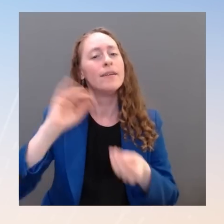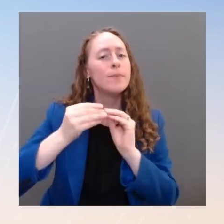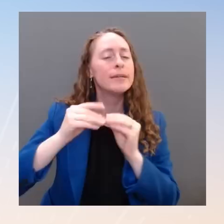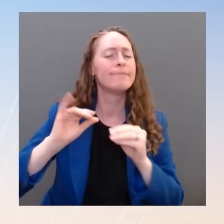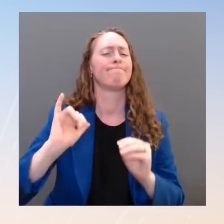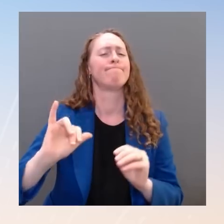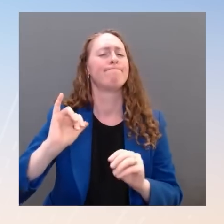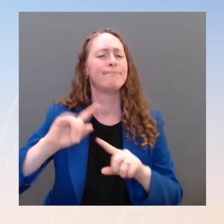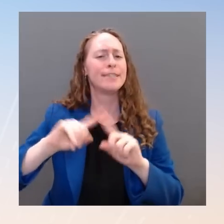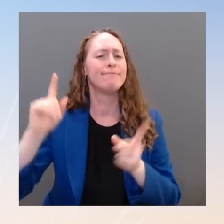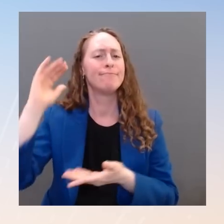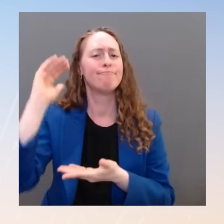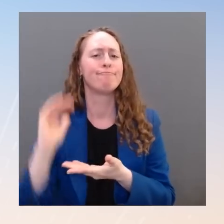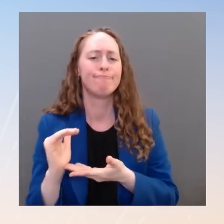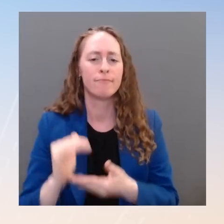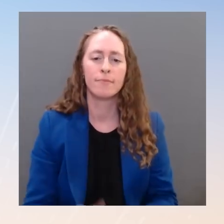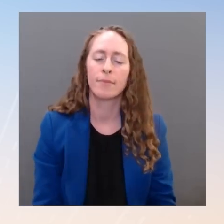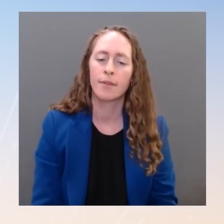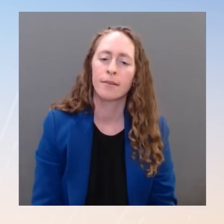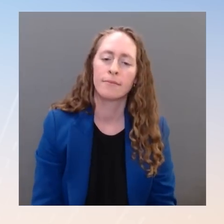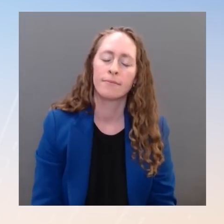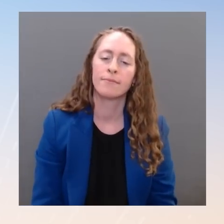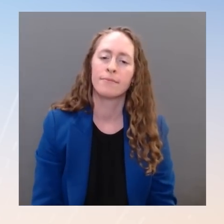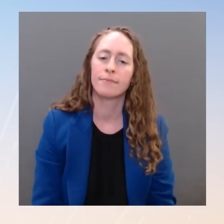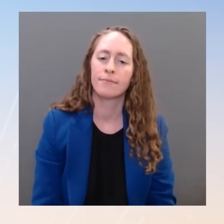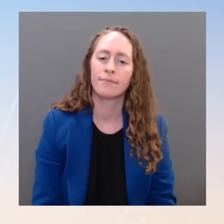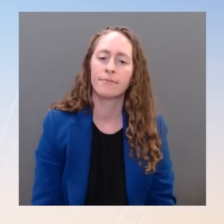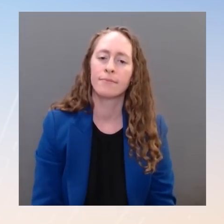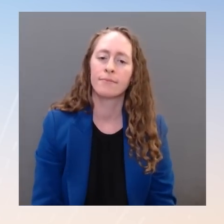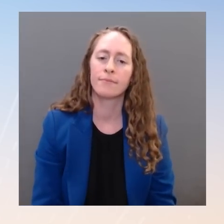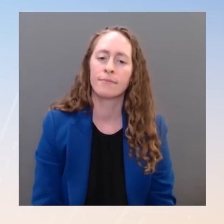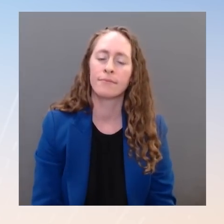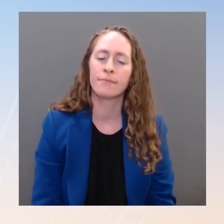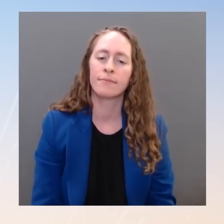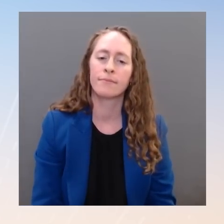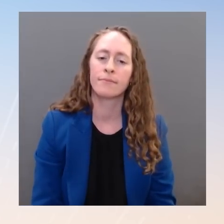any quarter in history, in large part because as the